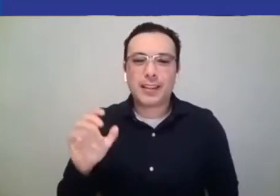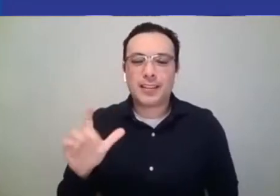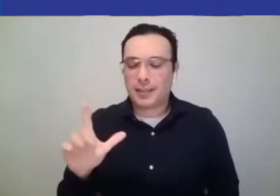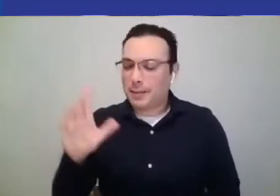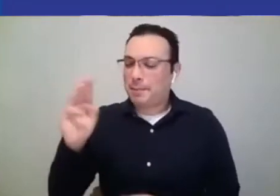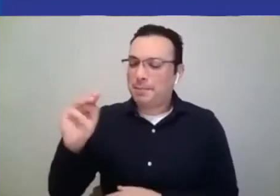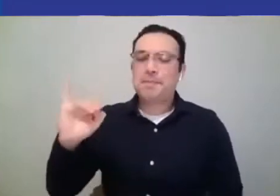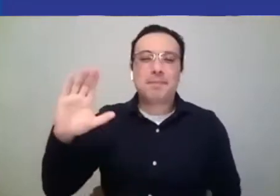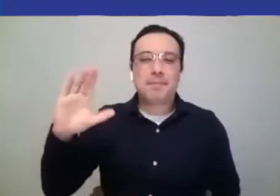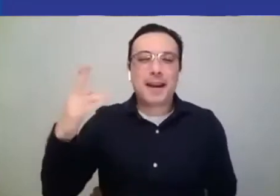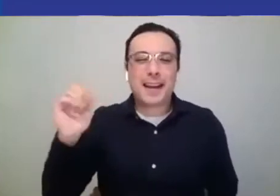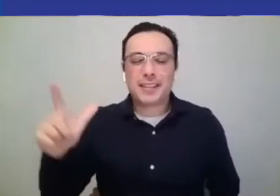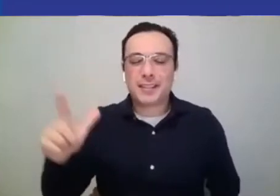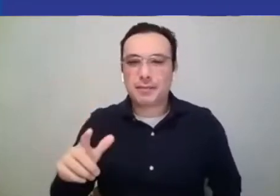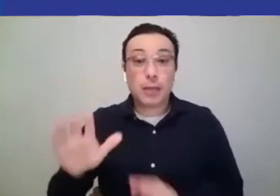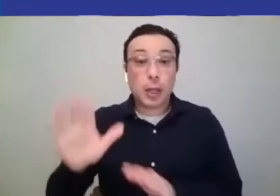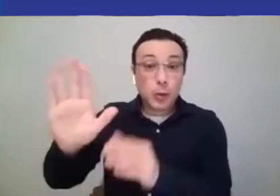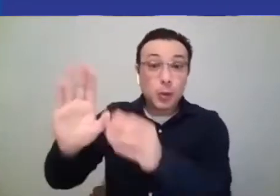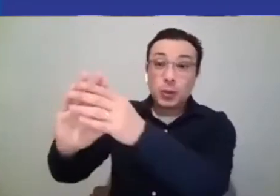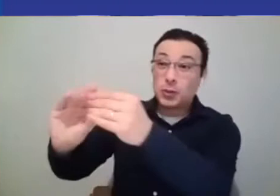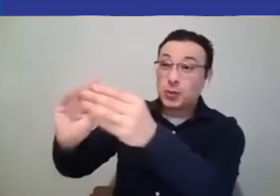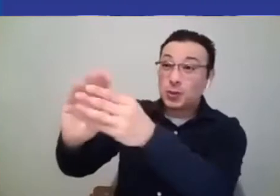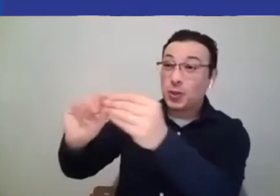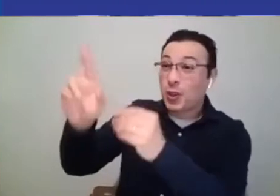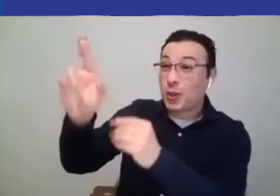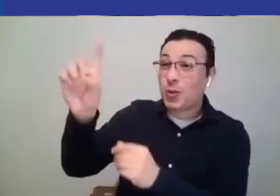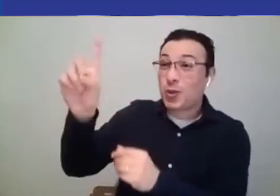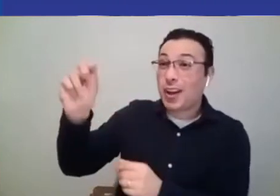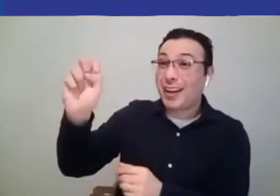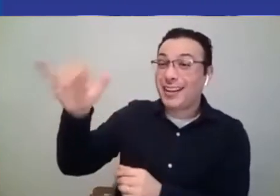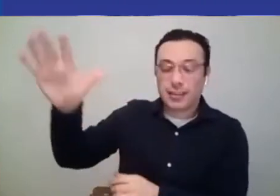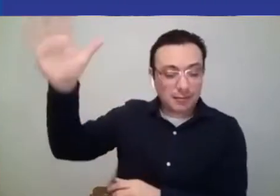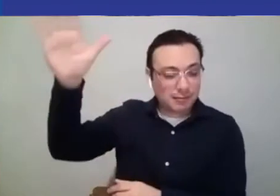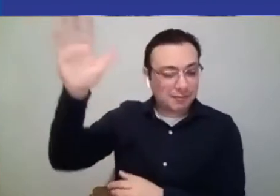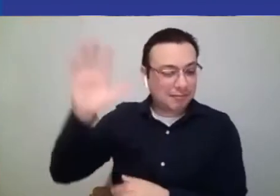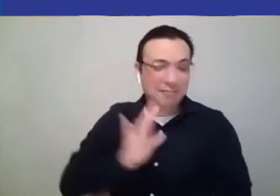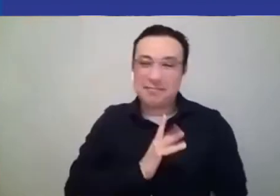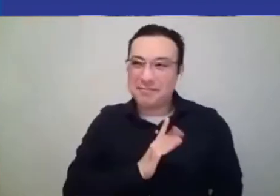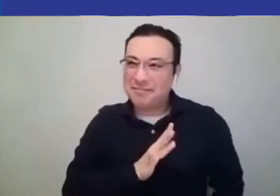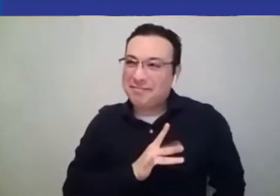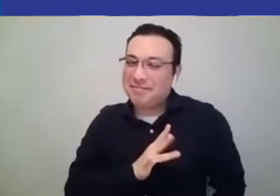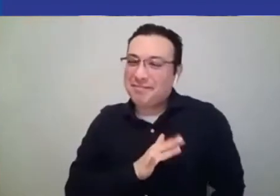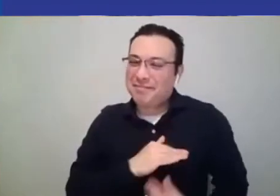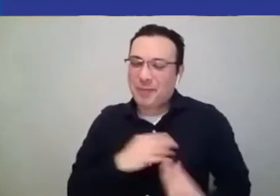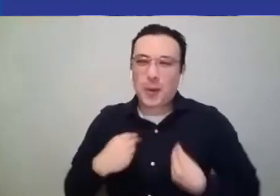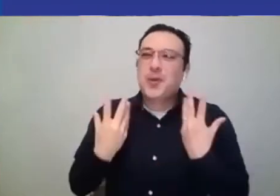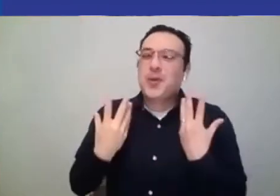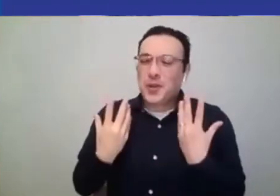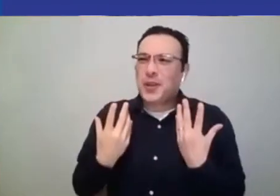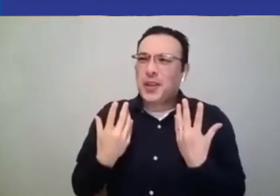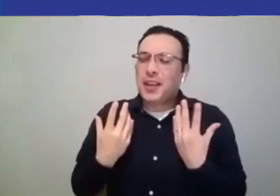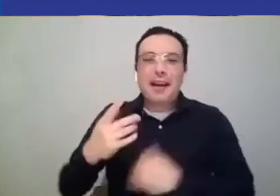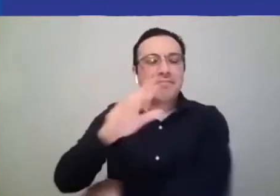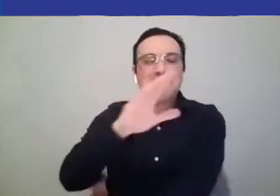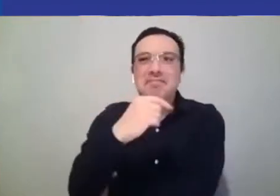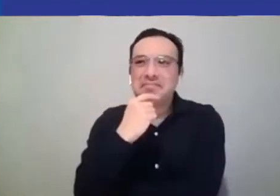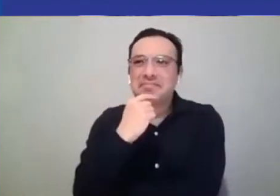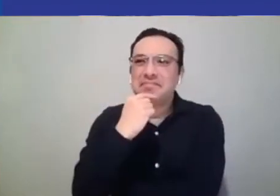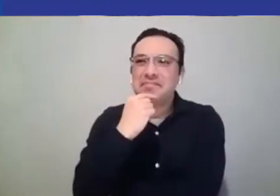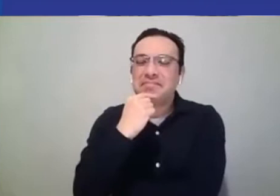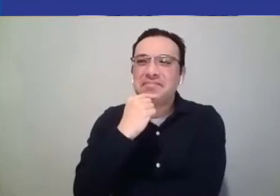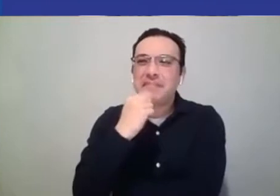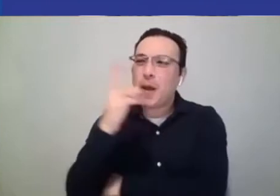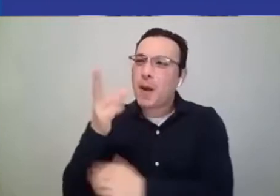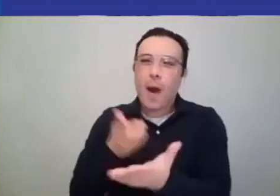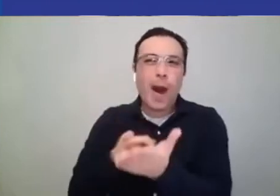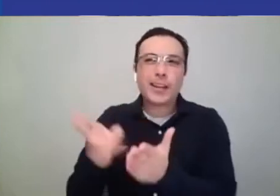That was absolutely beautiful. It's so, and I have never really thought